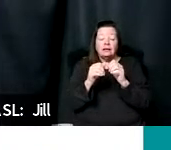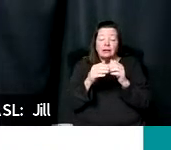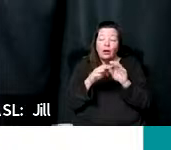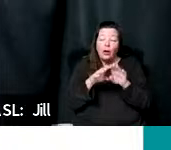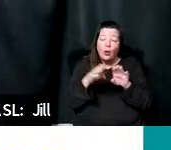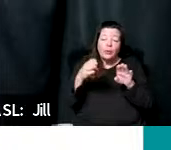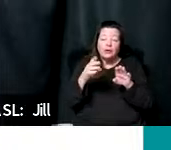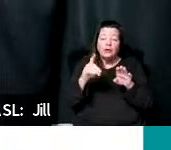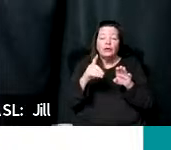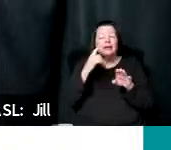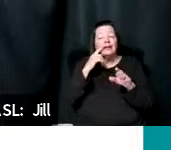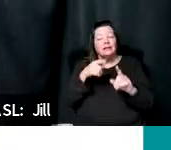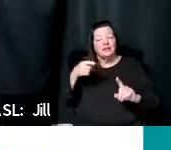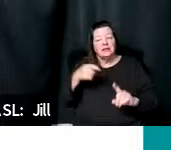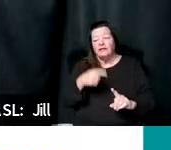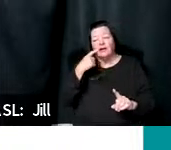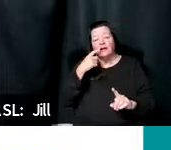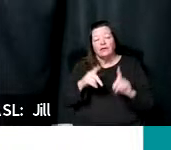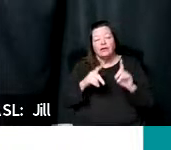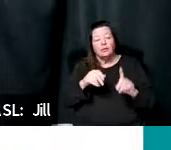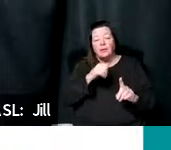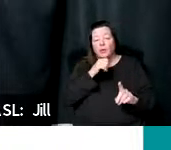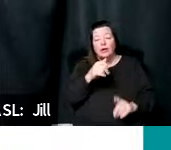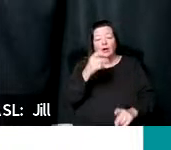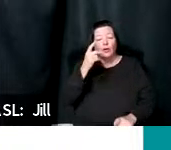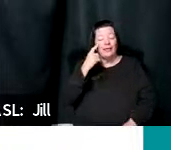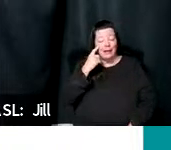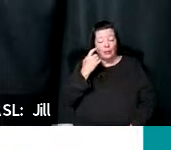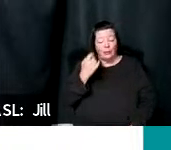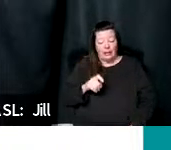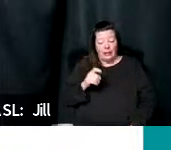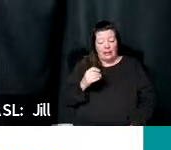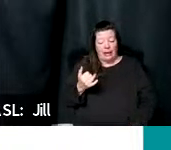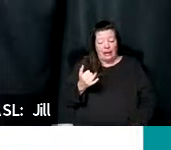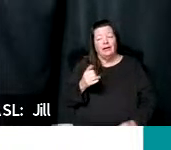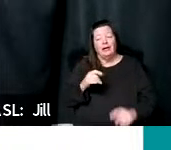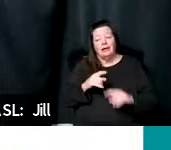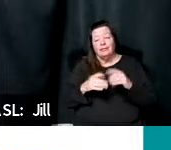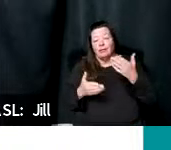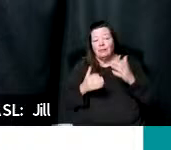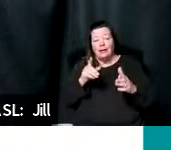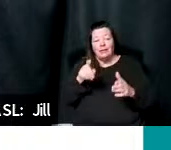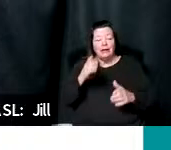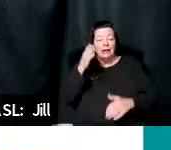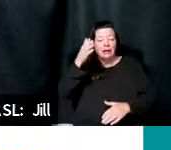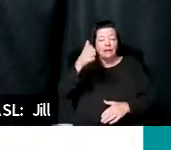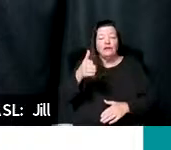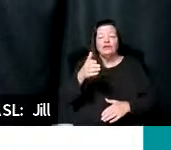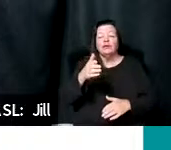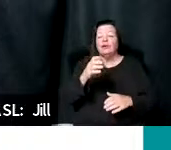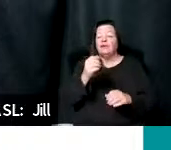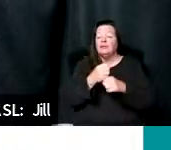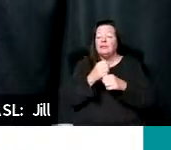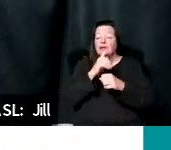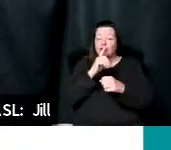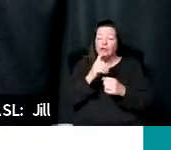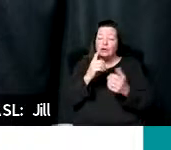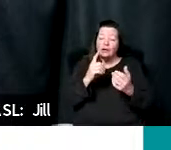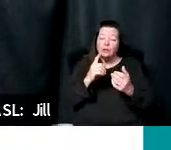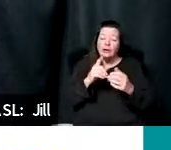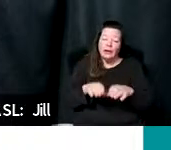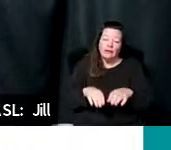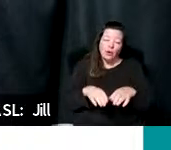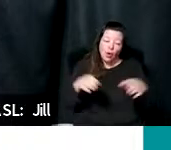those ones that we don't see that we need right now, but need in the future. Make sure that we're continually discussing and